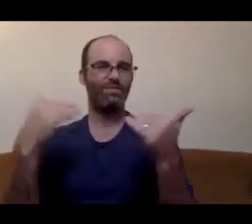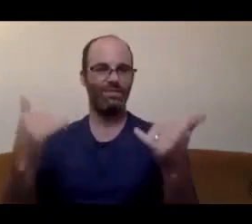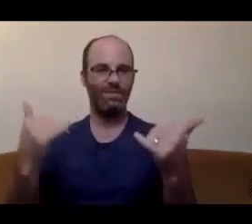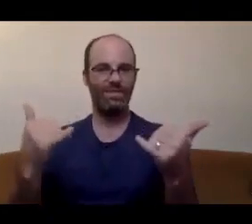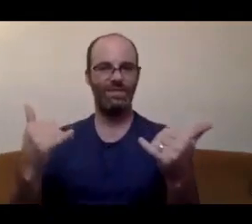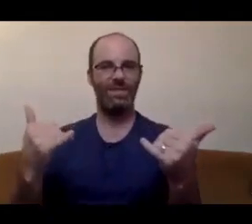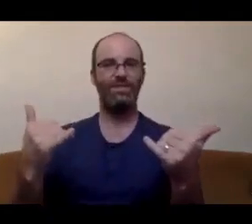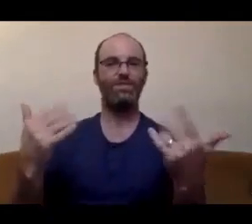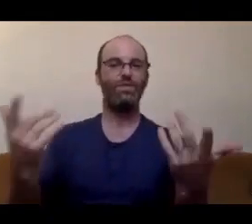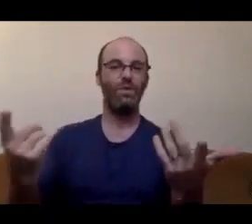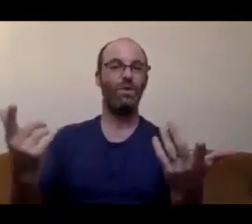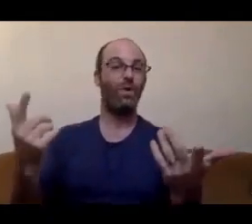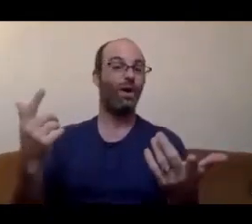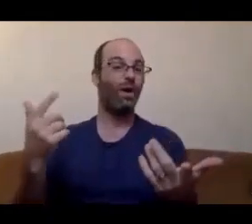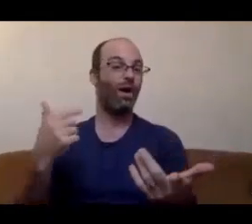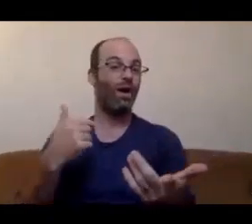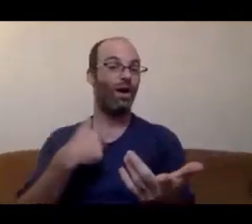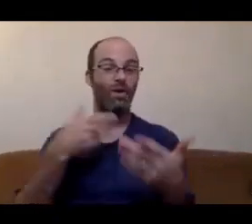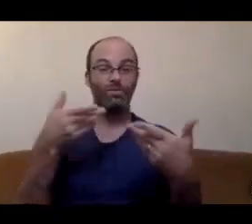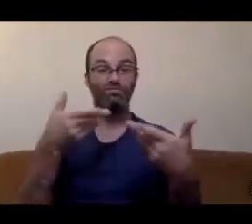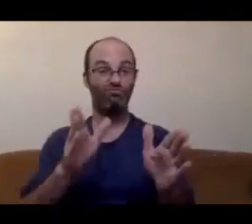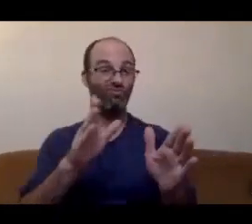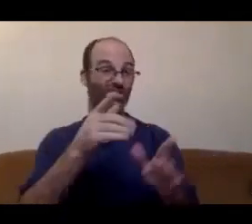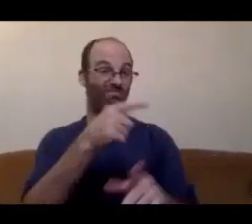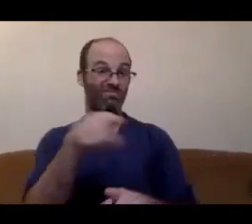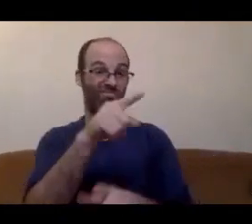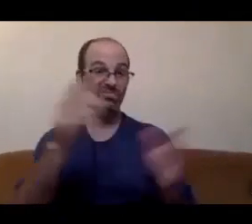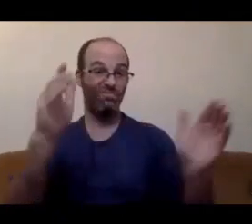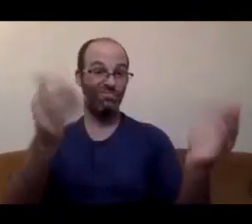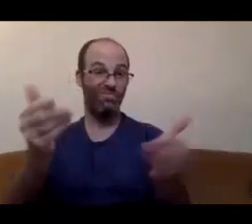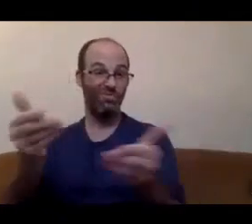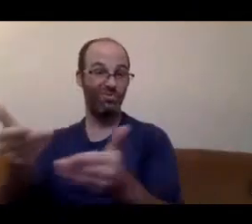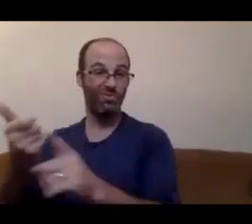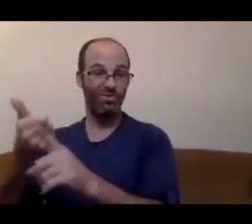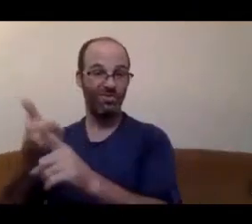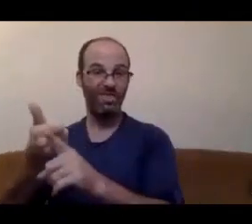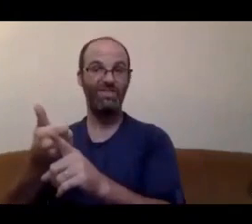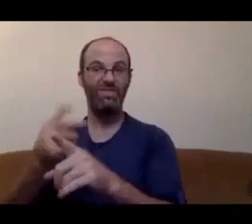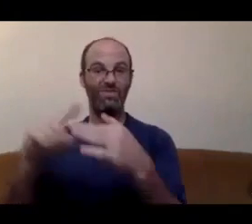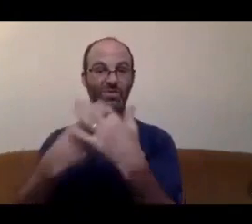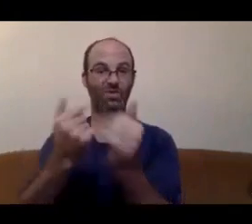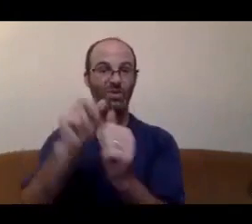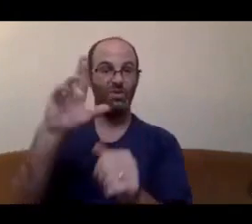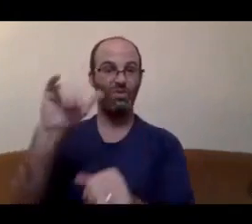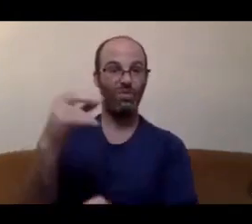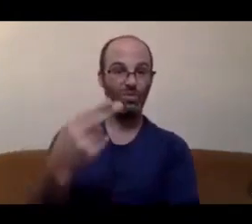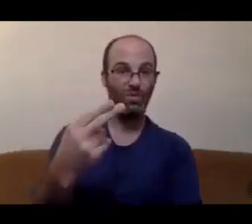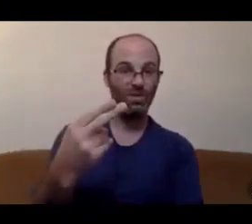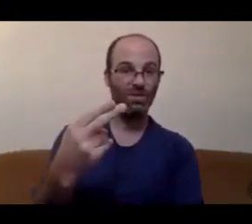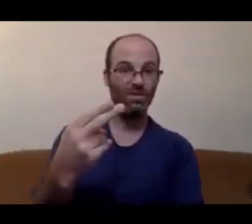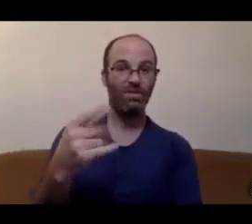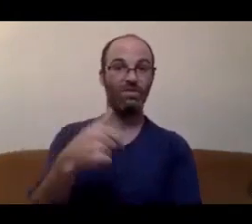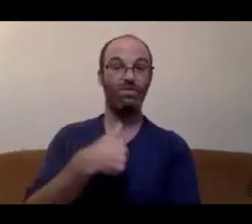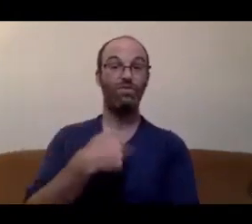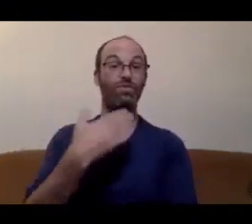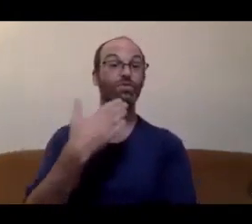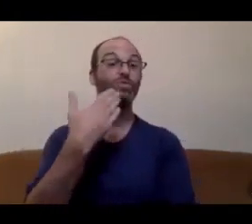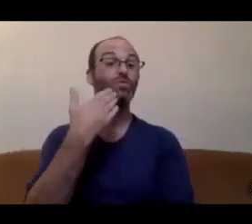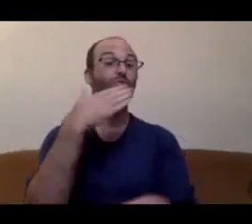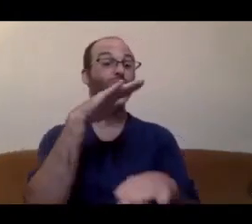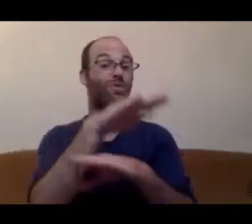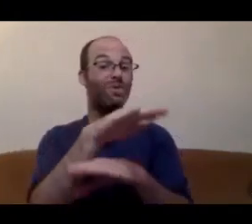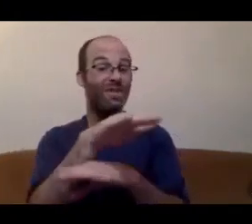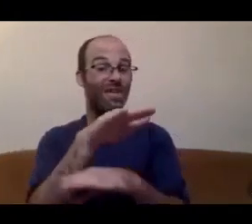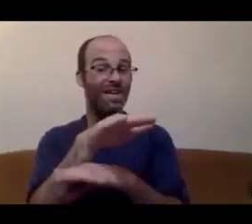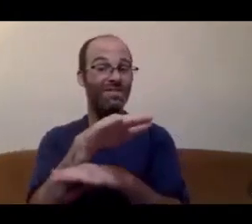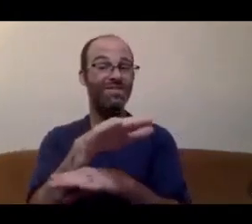I'll let you all each introduce yourselves. We'll start with Rich, please. Hi there. Good afternoon, where you are. Most people are,